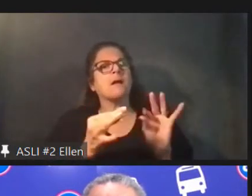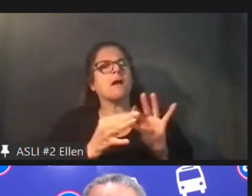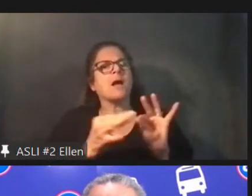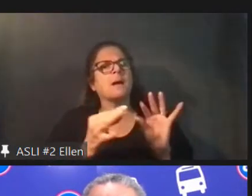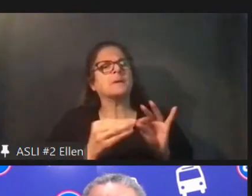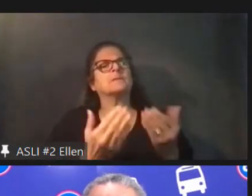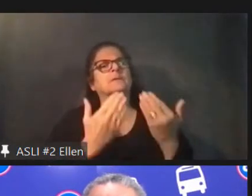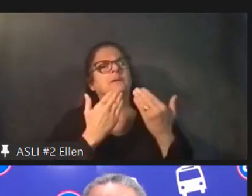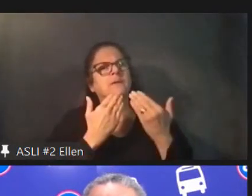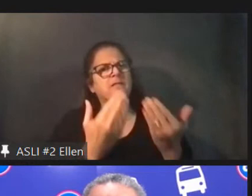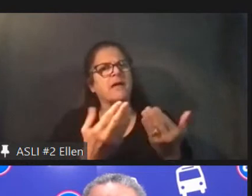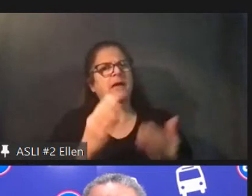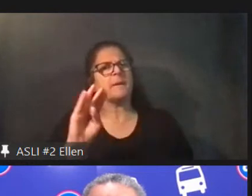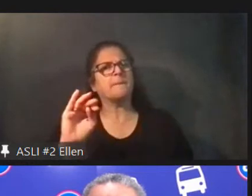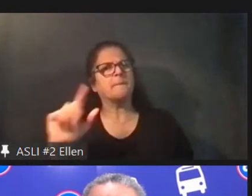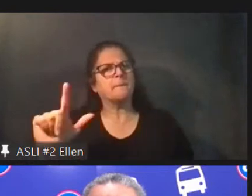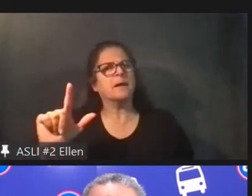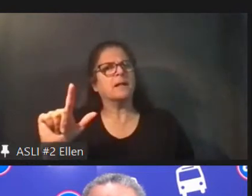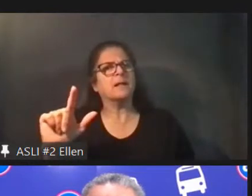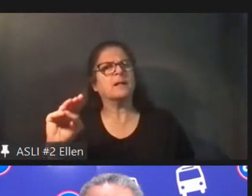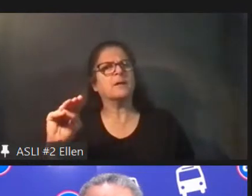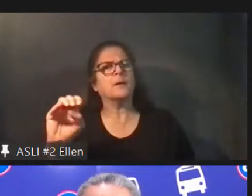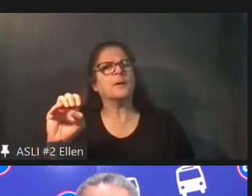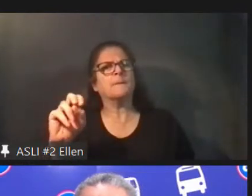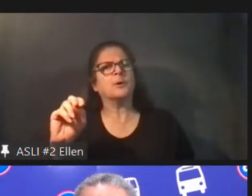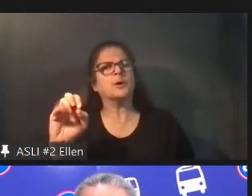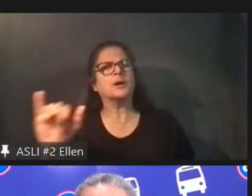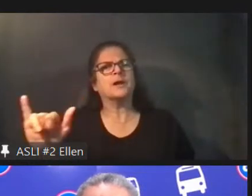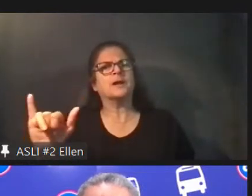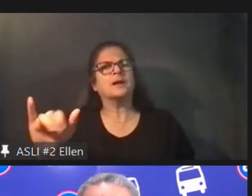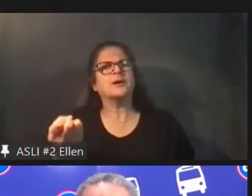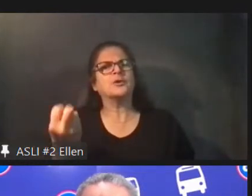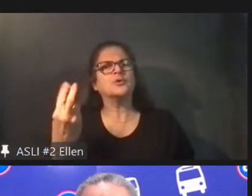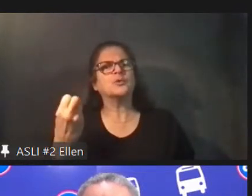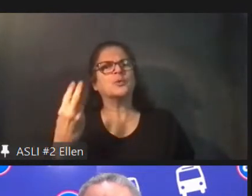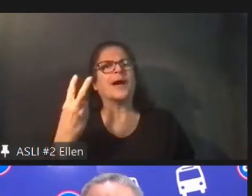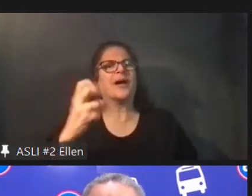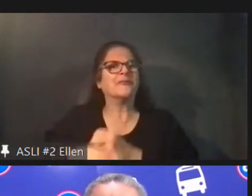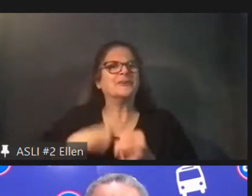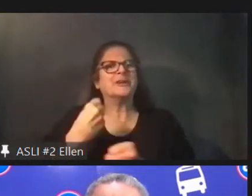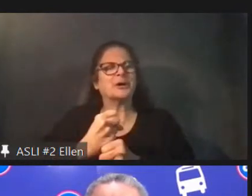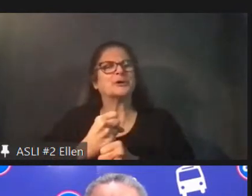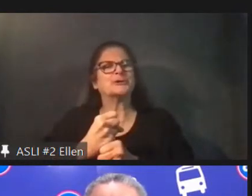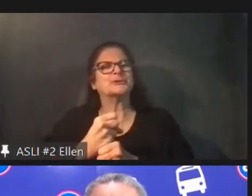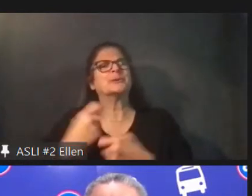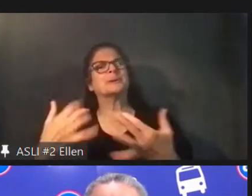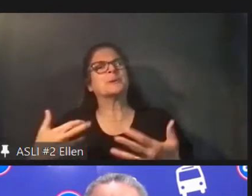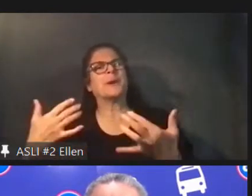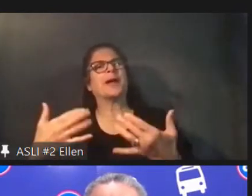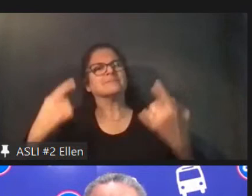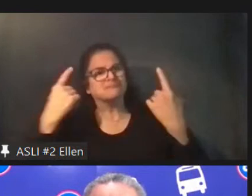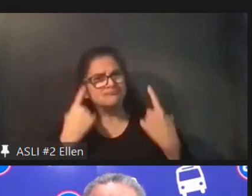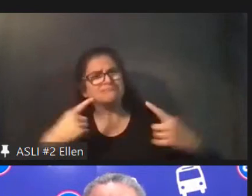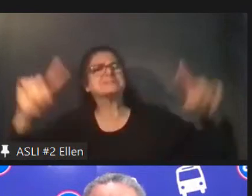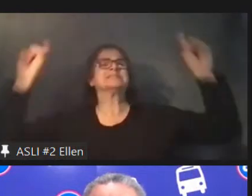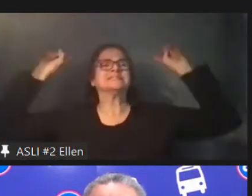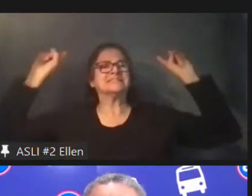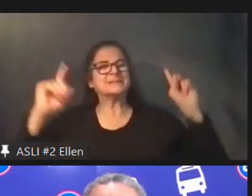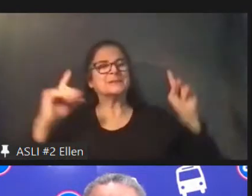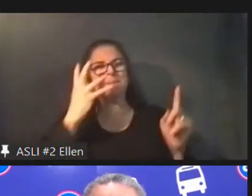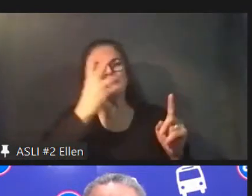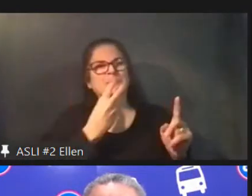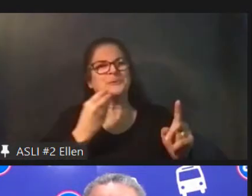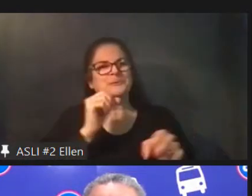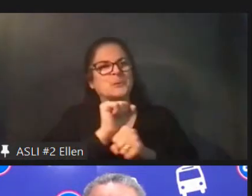thank Bill Mooney. This 12-year movement finally get this beautiful building and all the work that's coming in on time